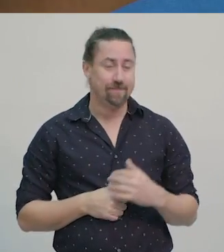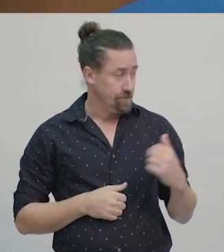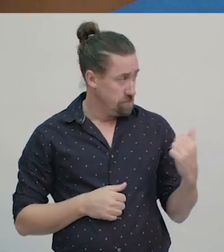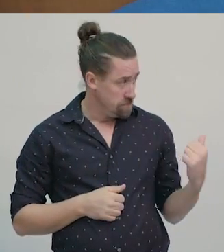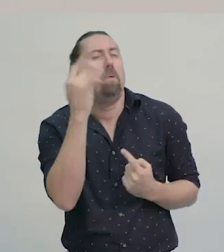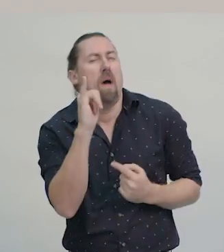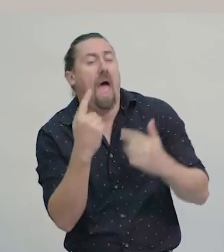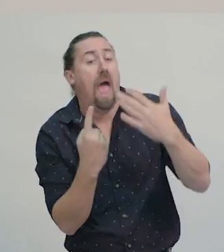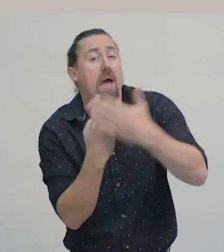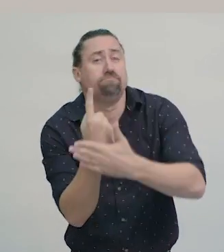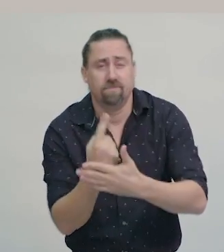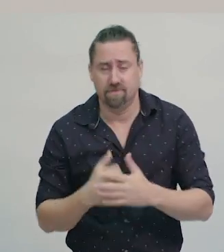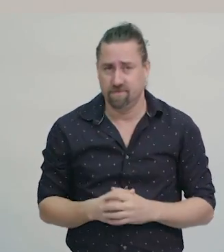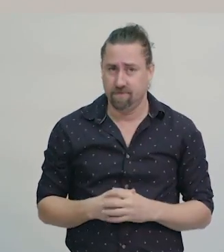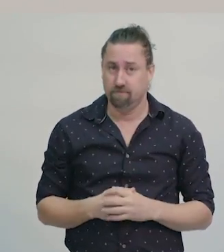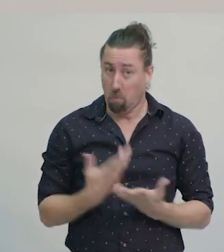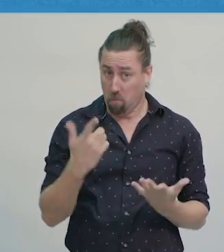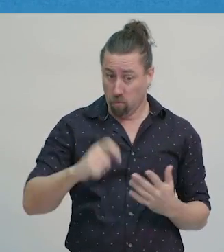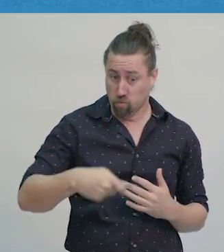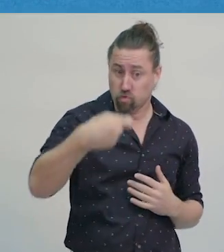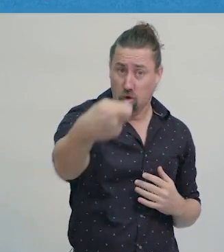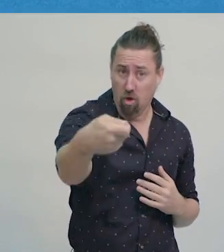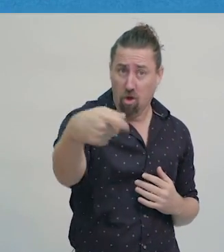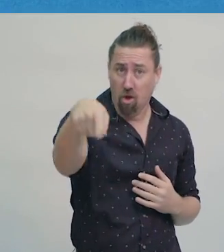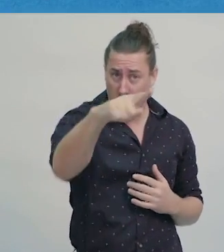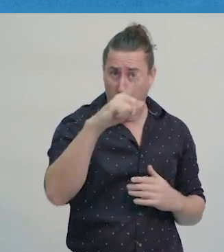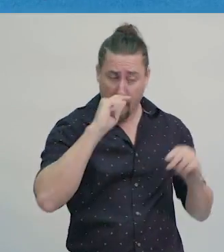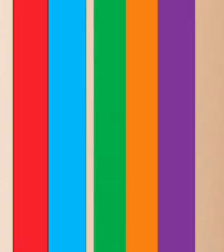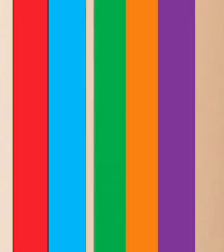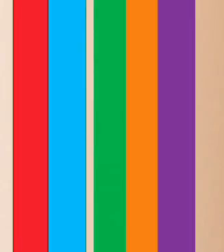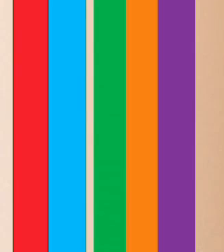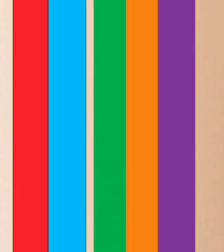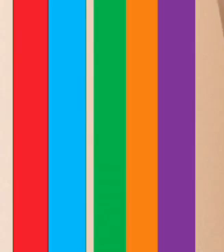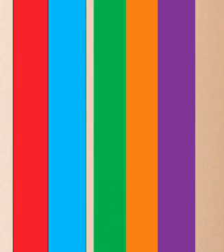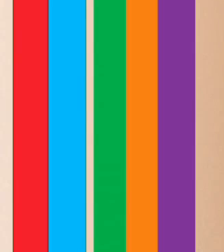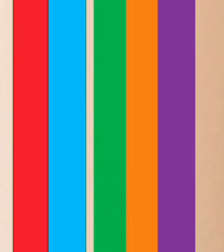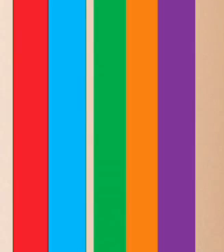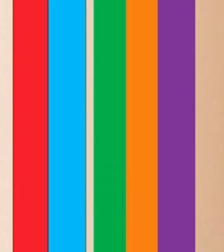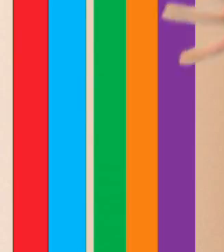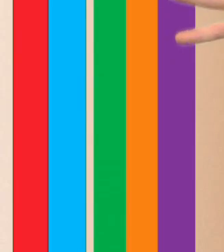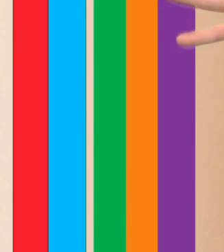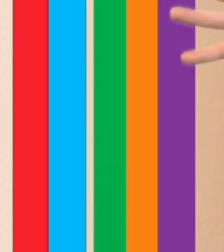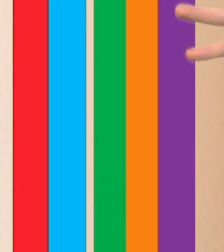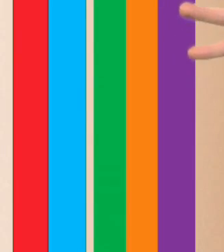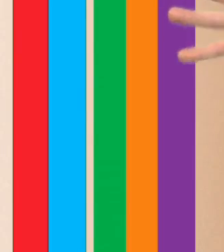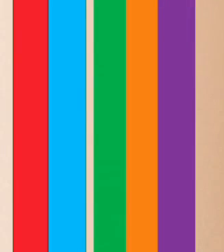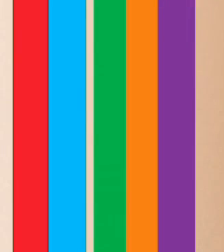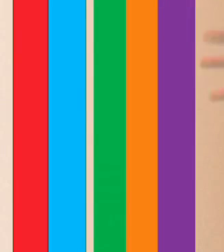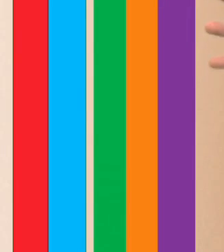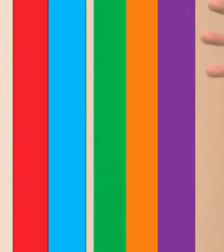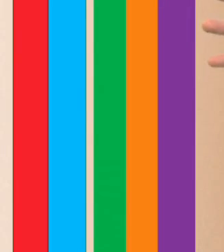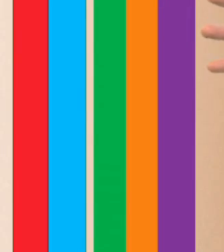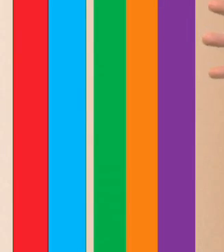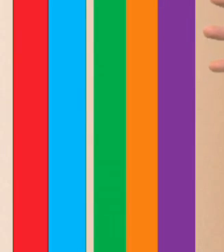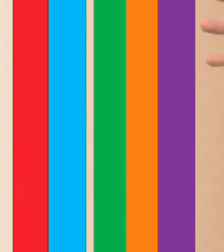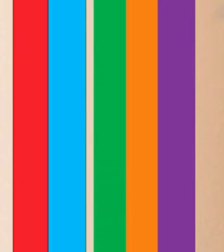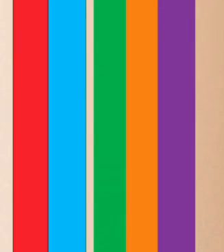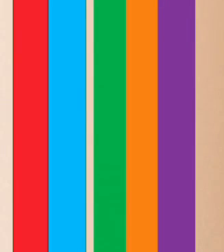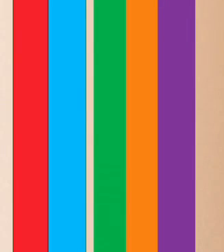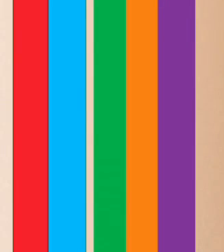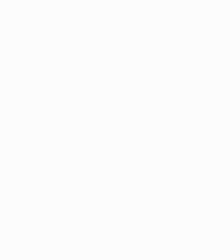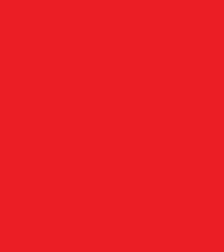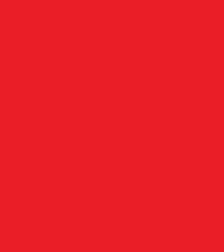everyday objects, and in science, we're taking a close look at the weather. So much to learn, and I promise we'll have fun as we do it. So shall we